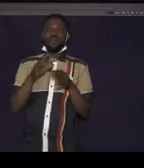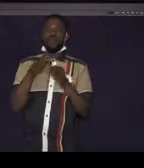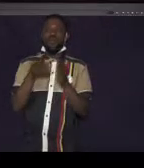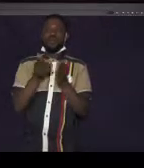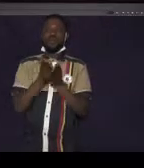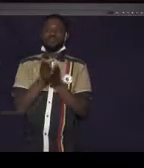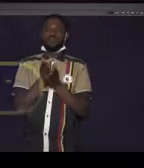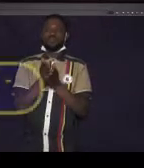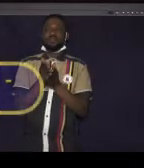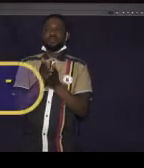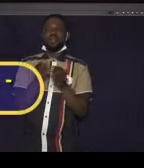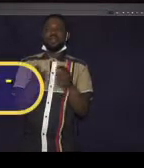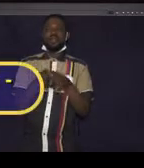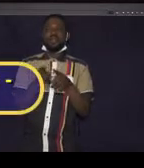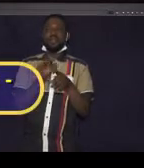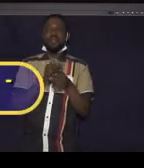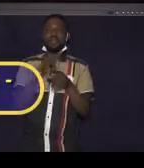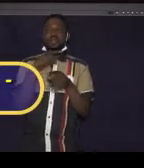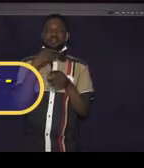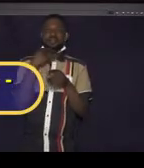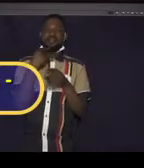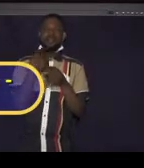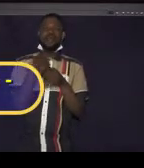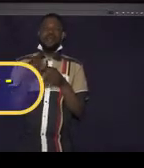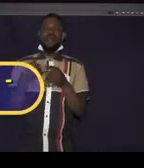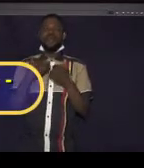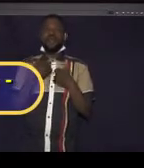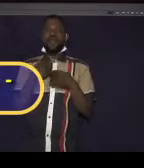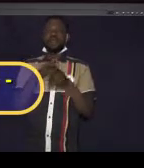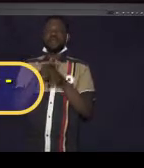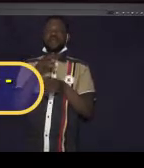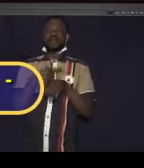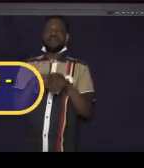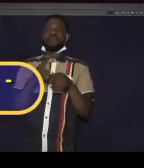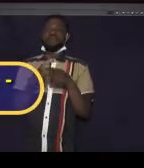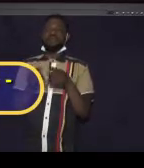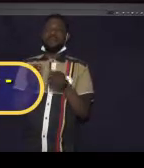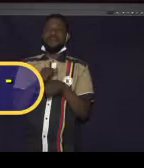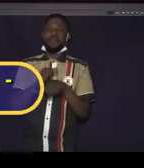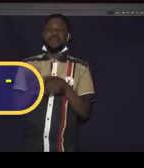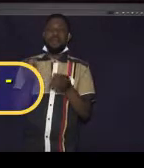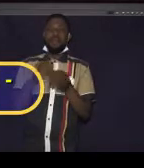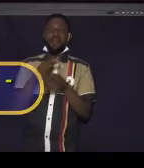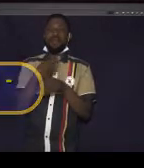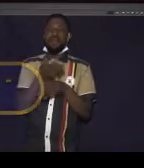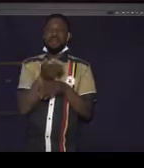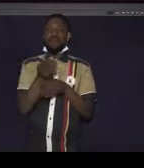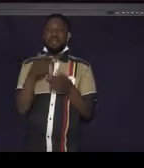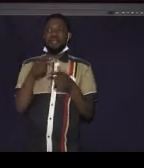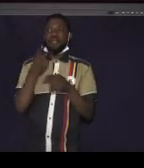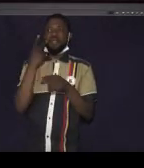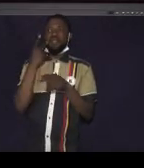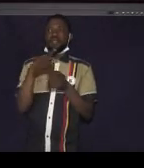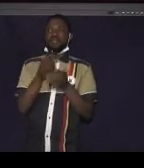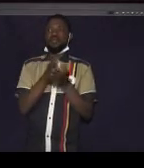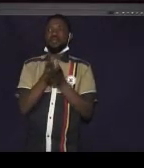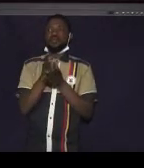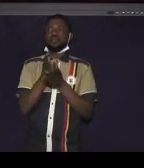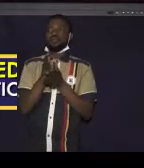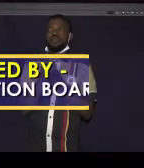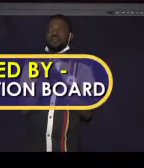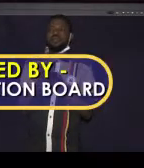Alrighty then. Well, like I said, we will have enough time to practice more of this in the next lesson. But let's quickly look at the correction to